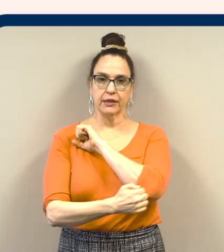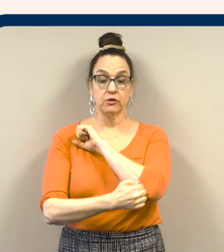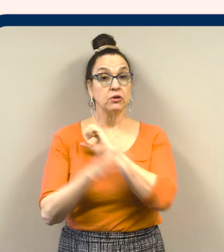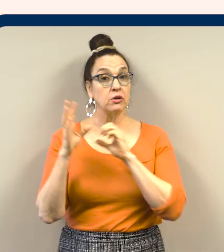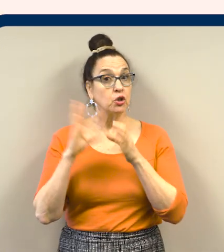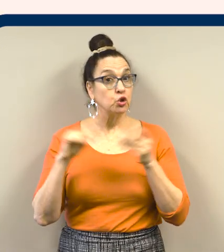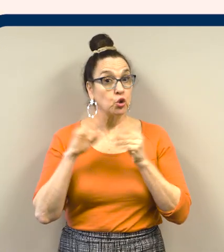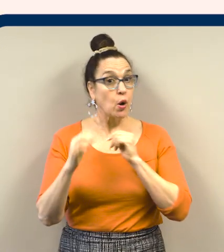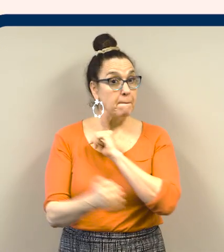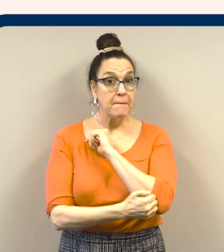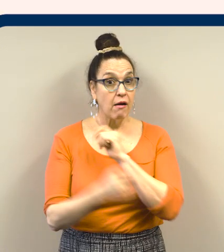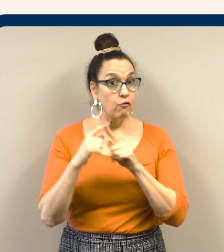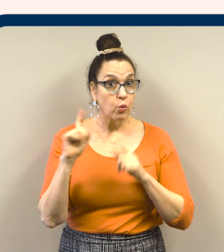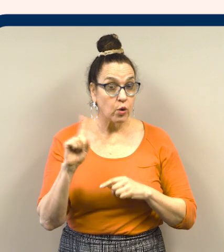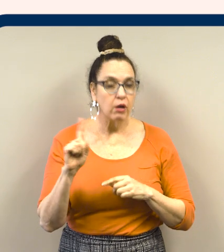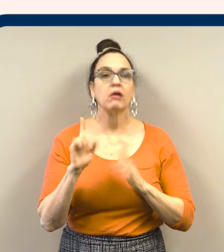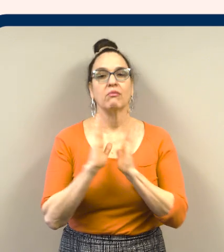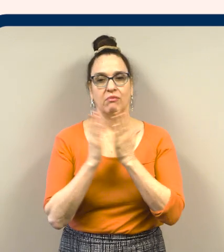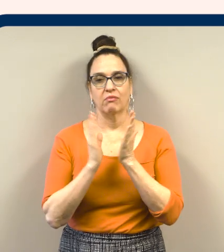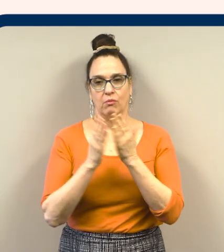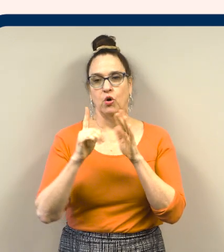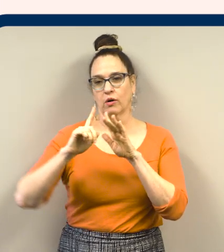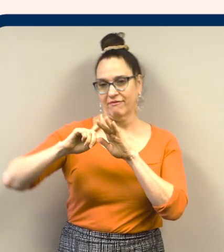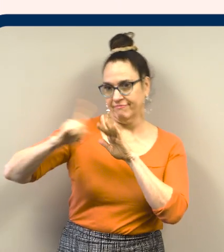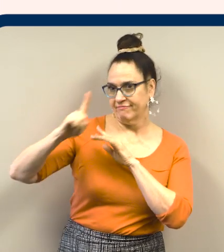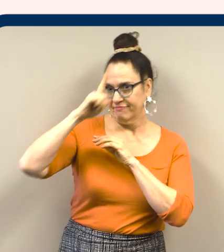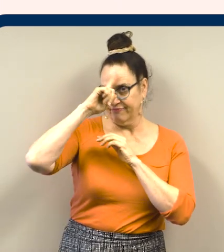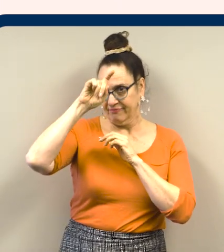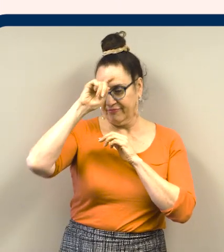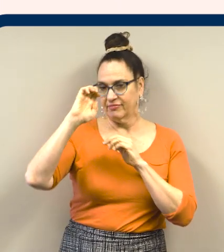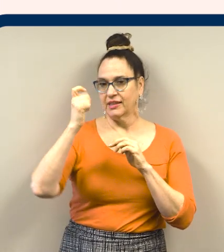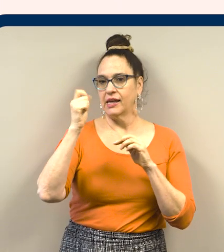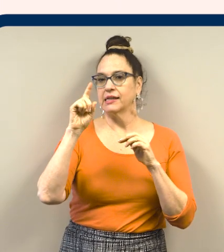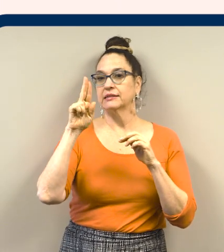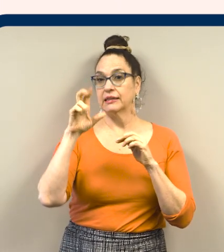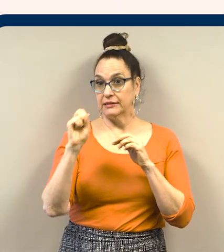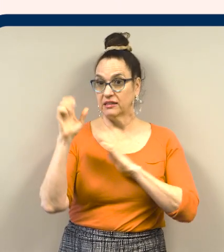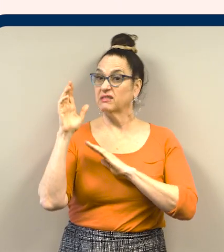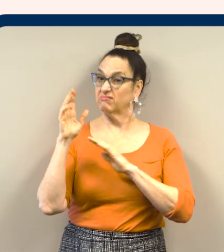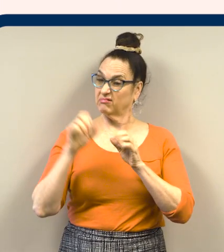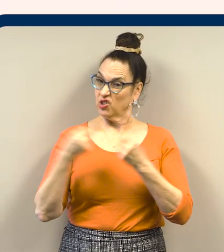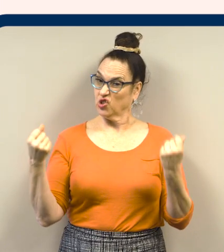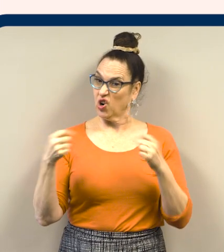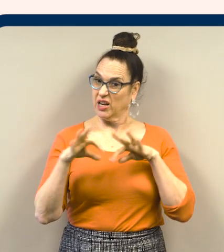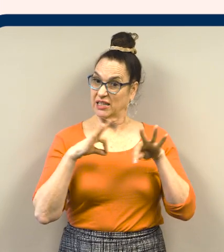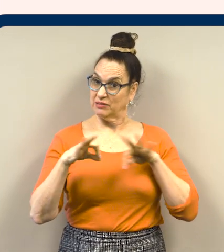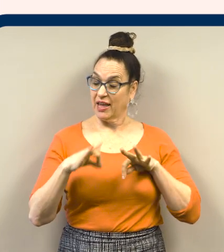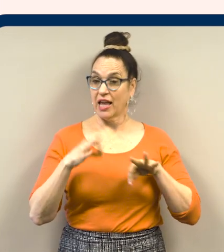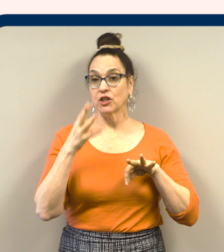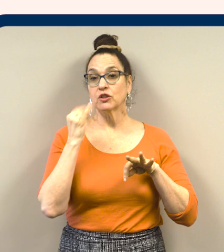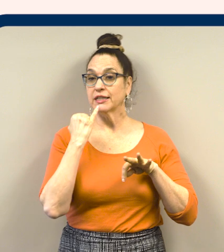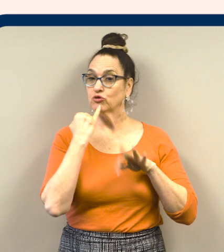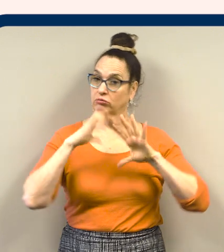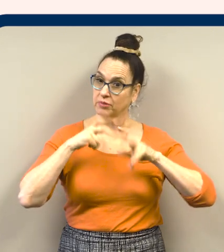The story of Passover. The story of Passover comes from the book of Exodus. According to the Torah, the Israelites